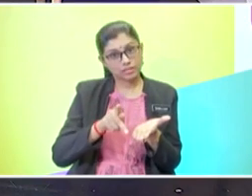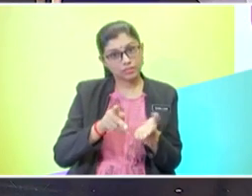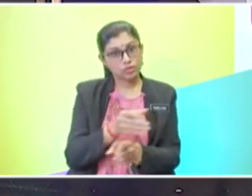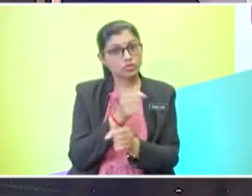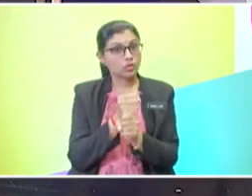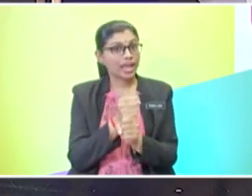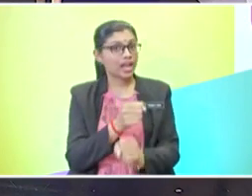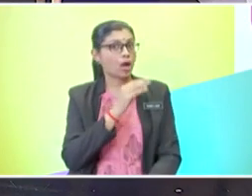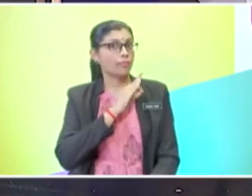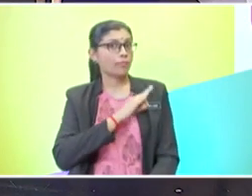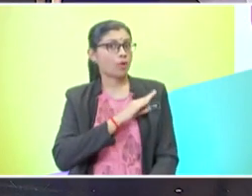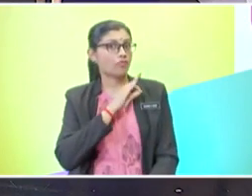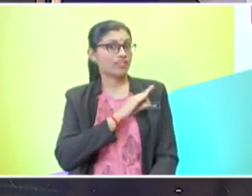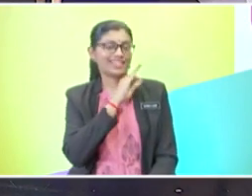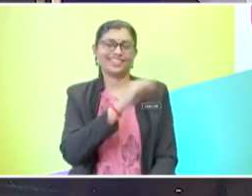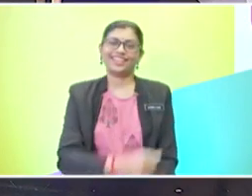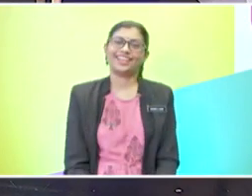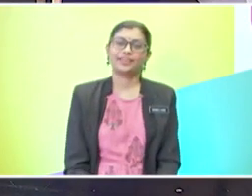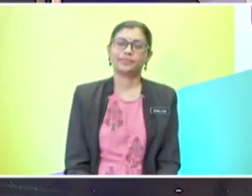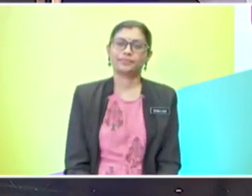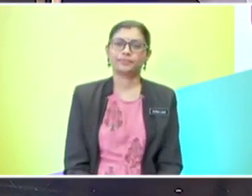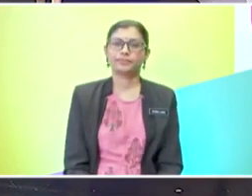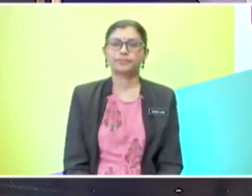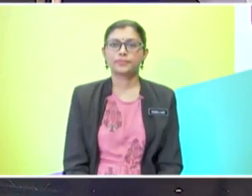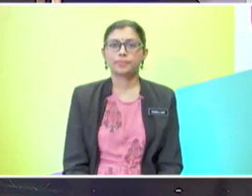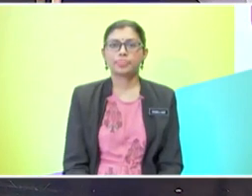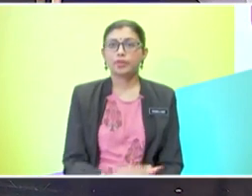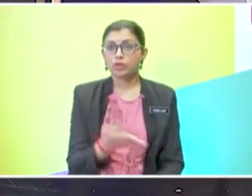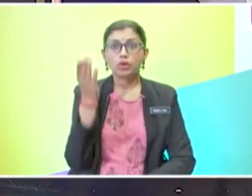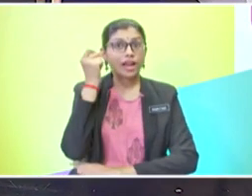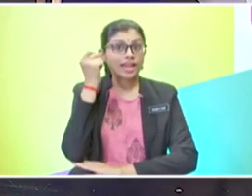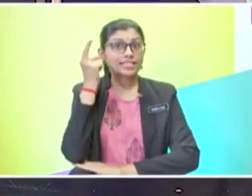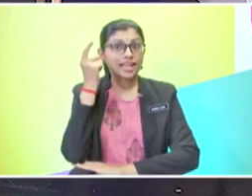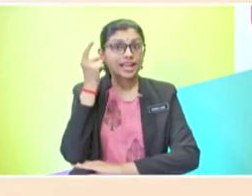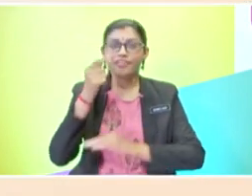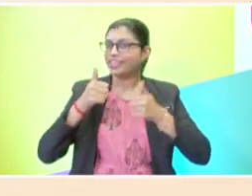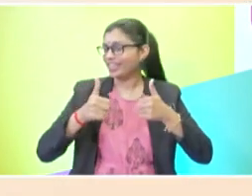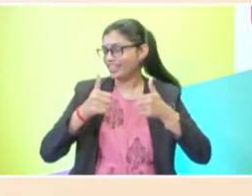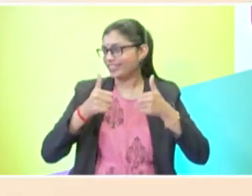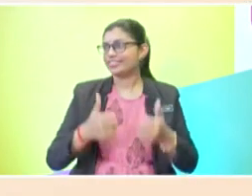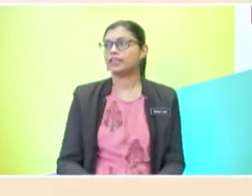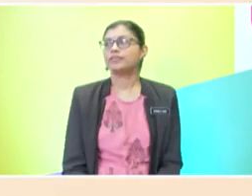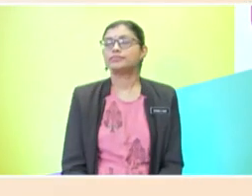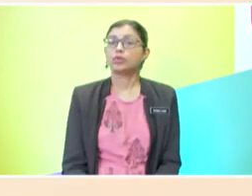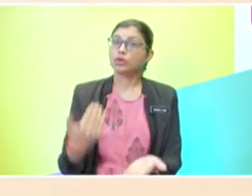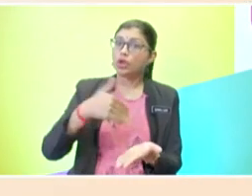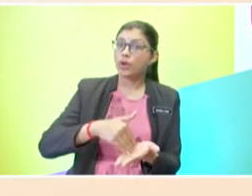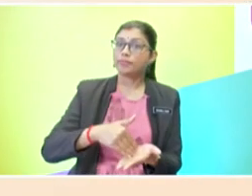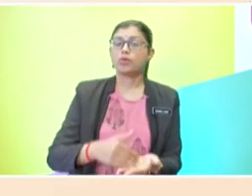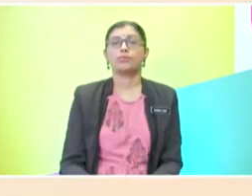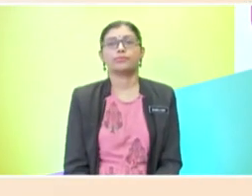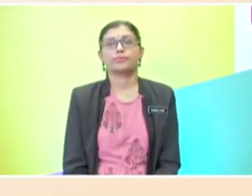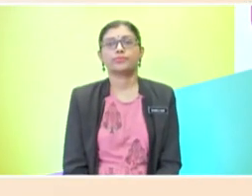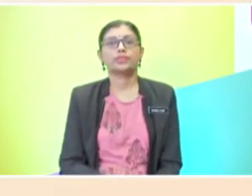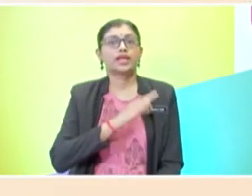profit. Yes. Correct? Okay. Good understanding. Okay, next we have another example of smartphone. Mm-hmm. The profit of the smartphone